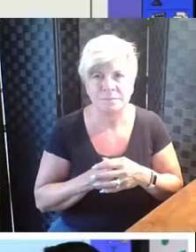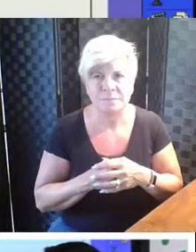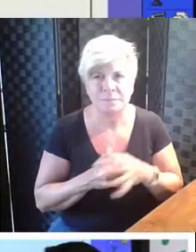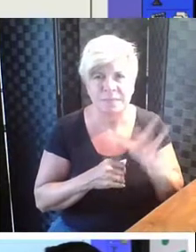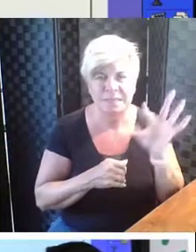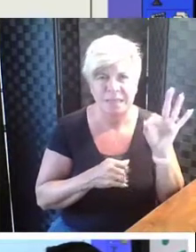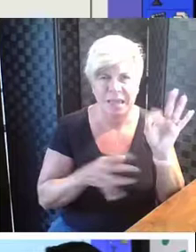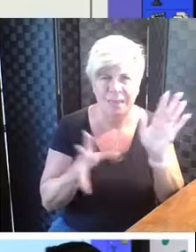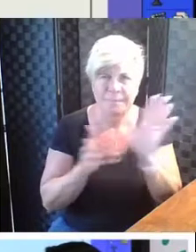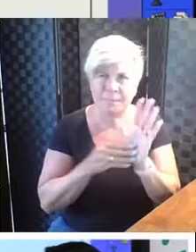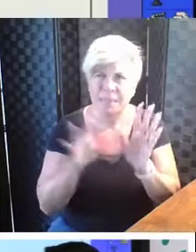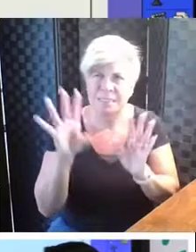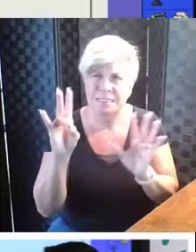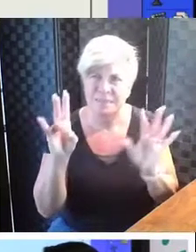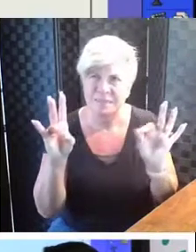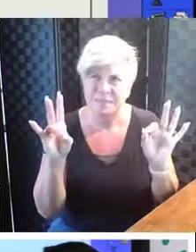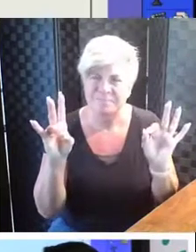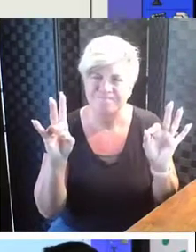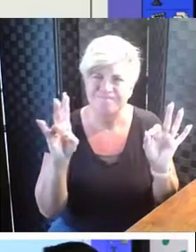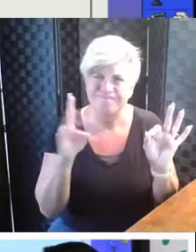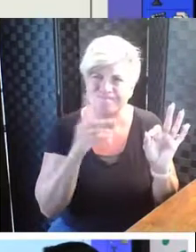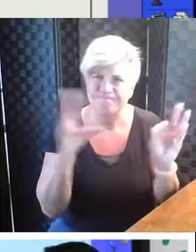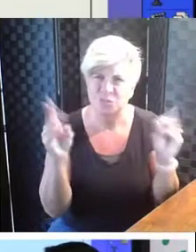What is 9 plus 7?